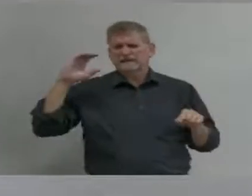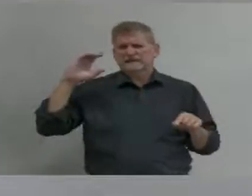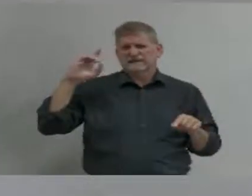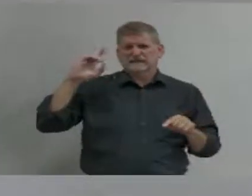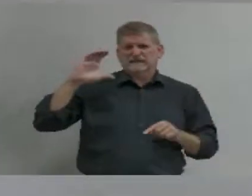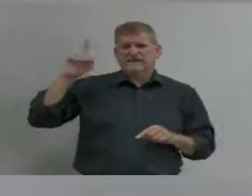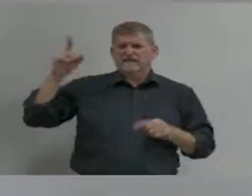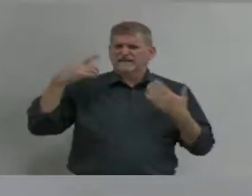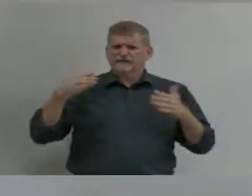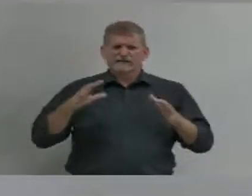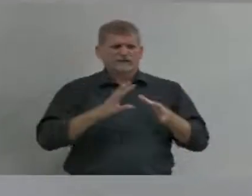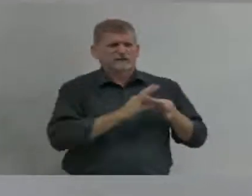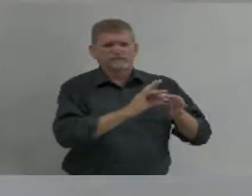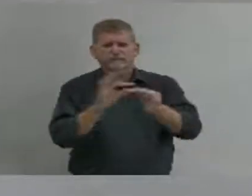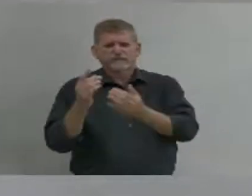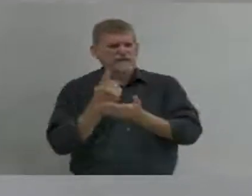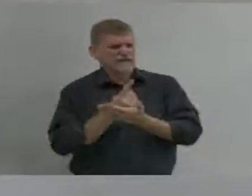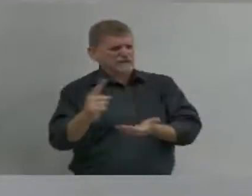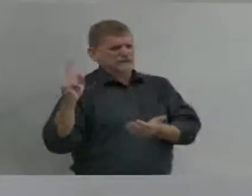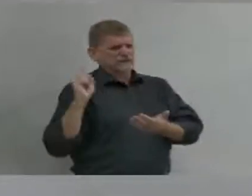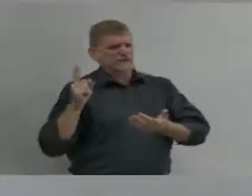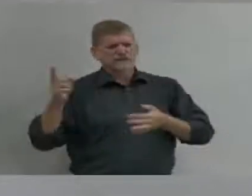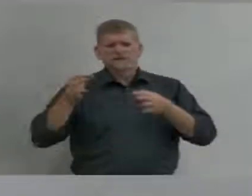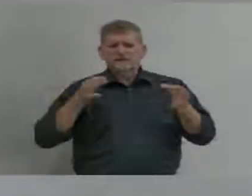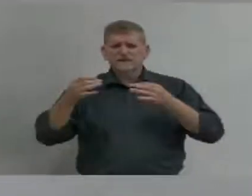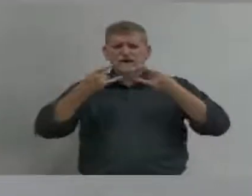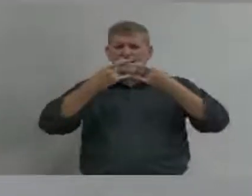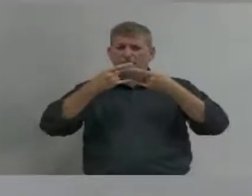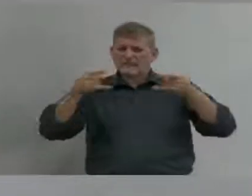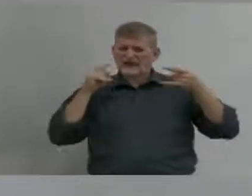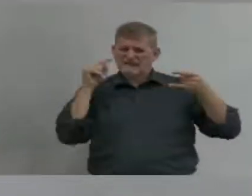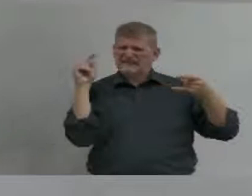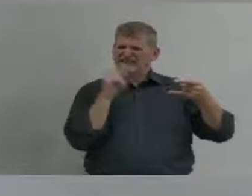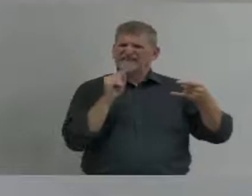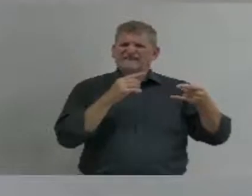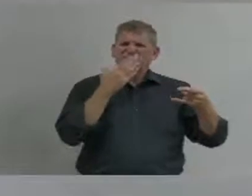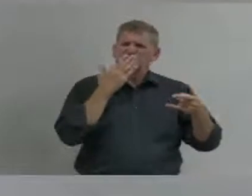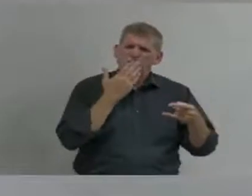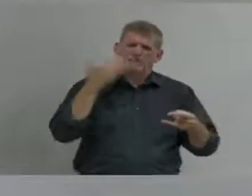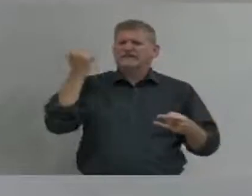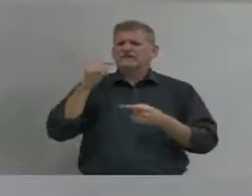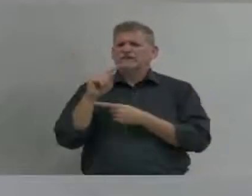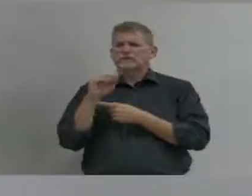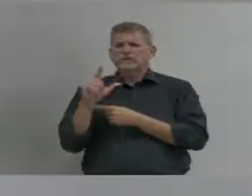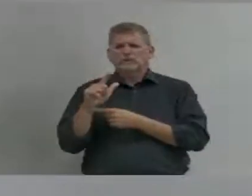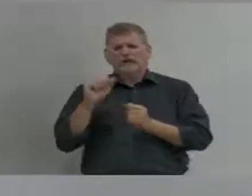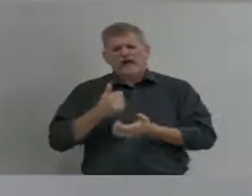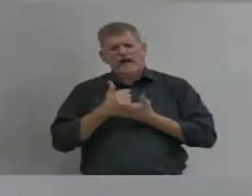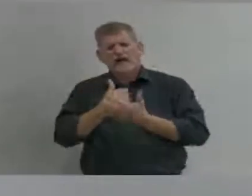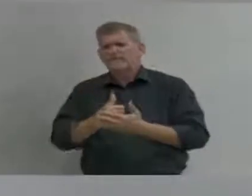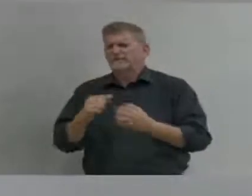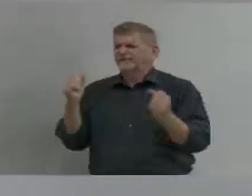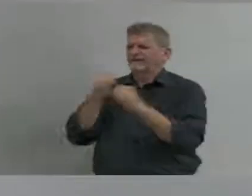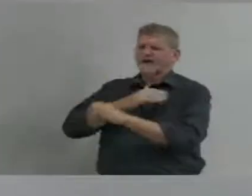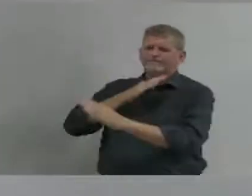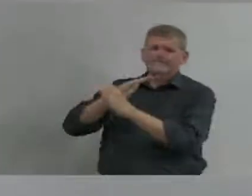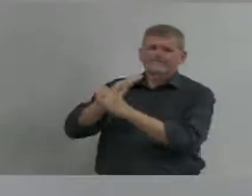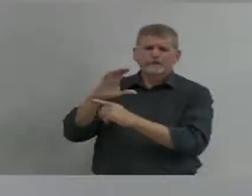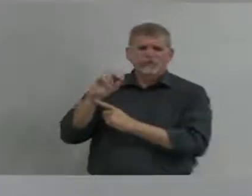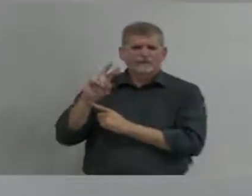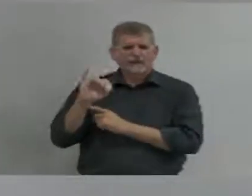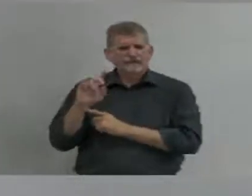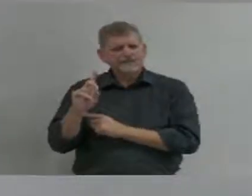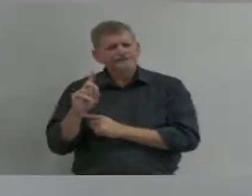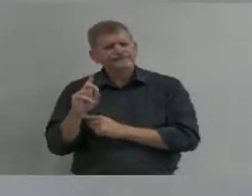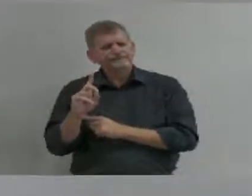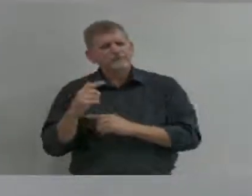week, face coverings remain one of our best tools in the fight against this pandemic, and hopefully the